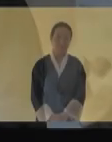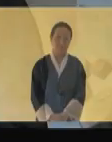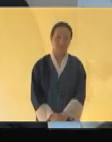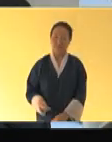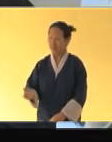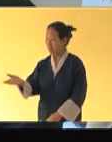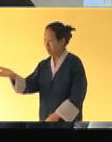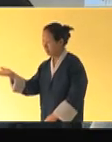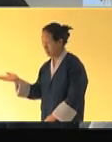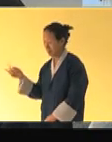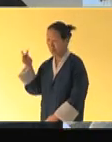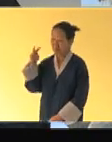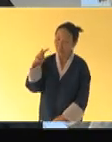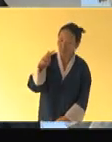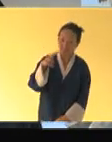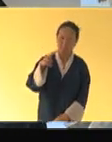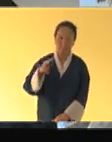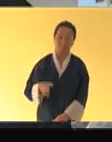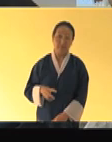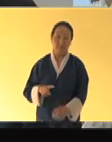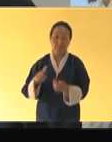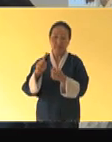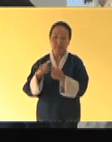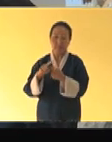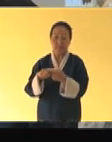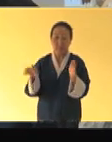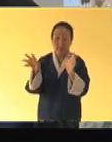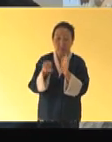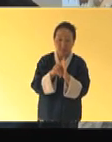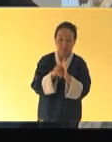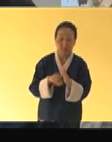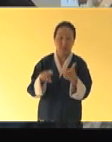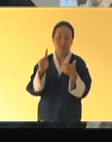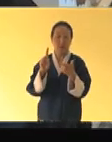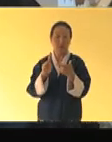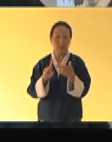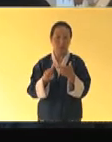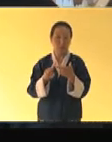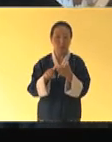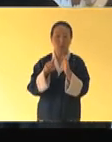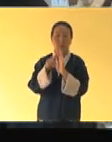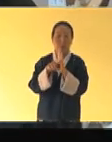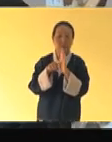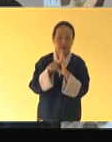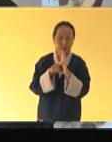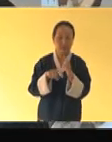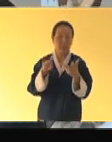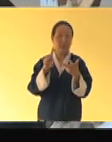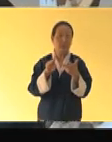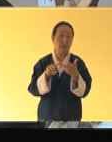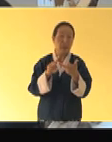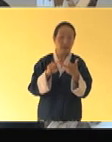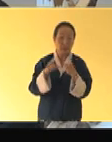Basic information here we have displays are the objects, common objects, the images,